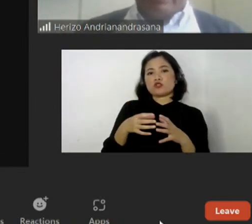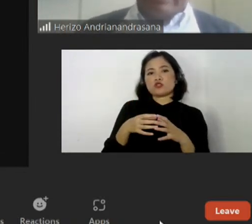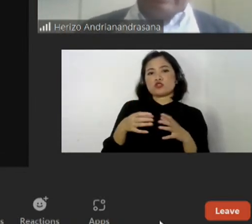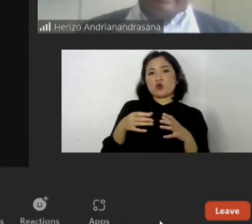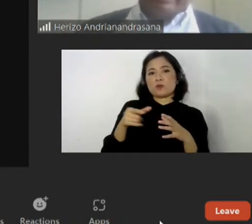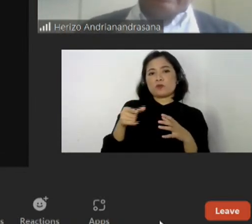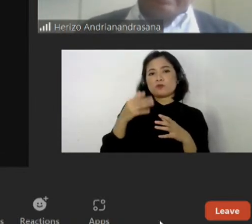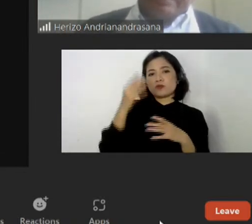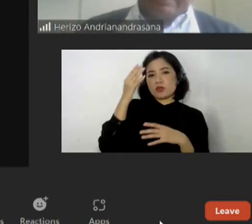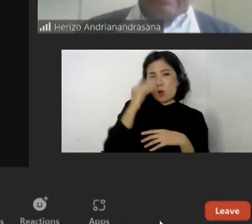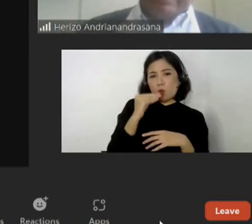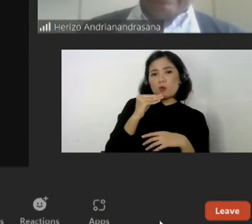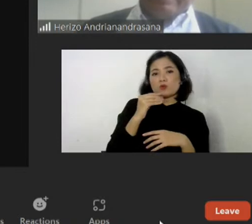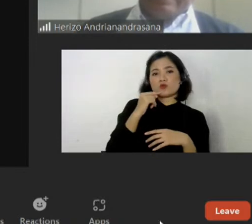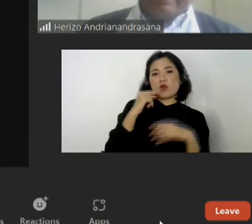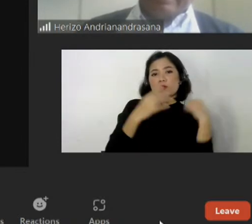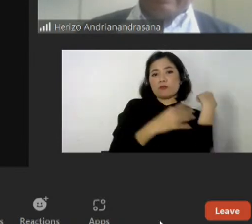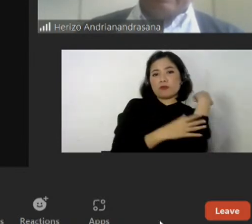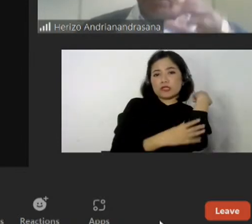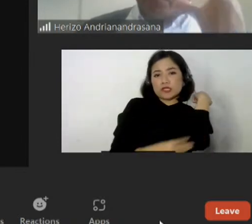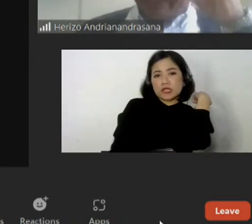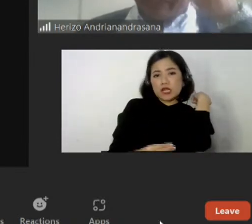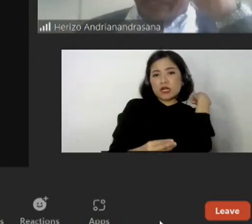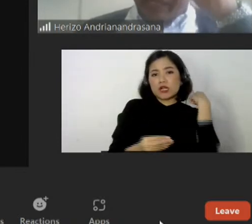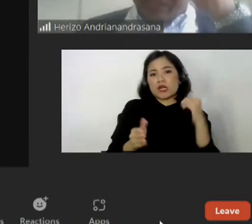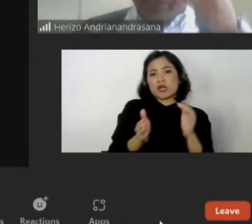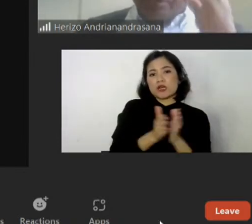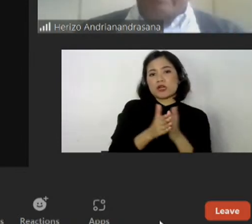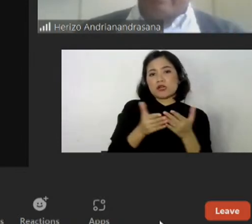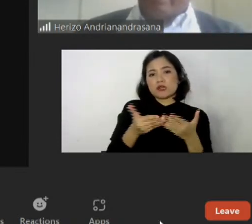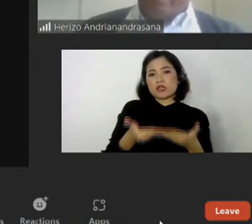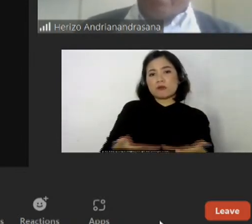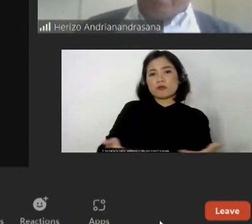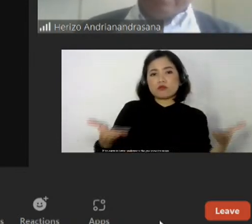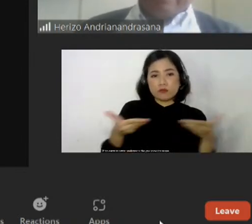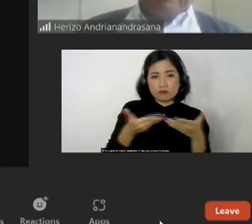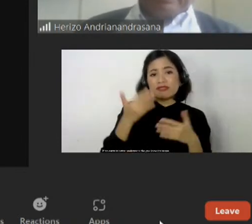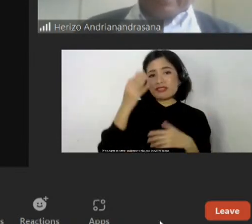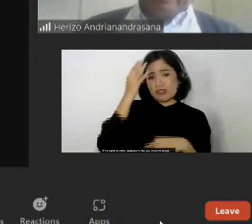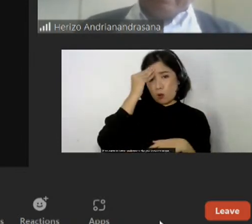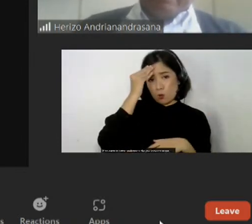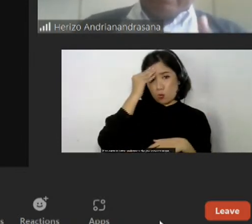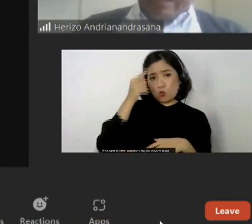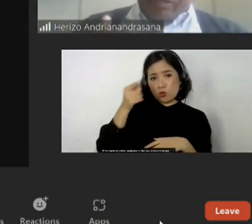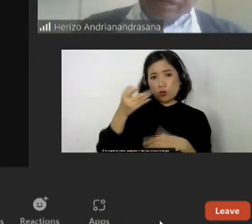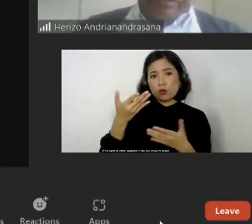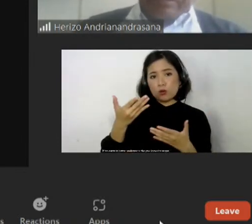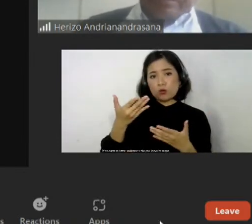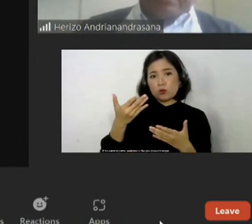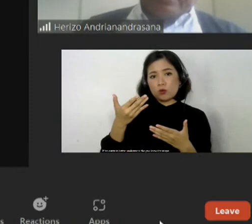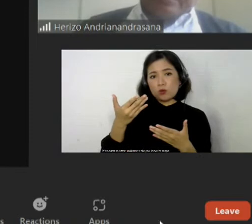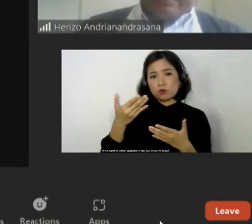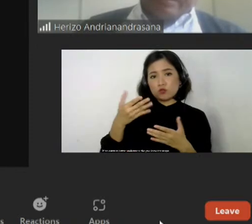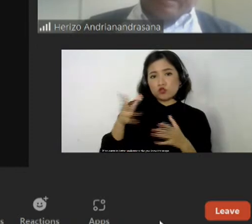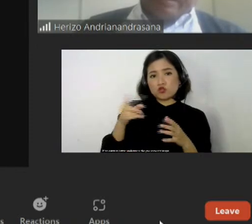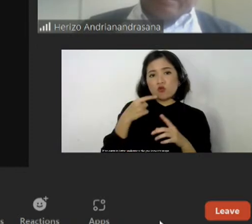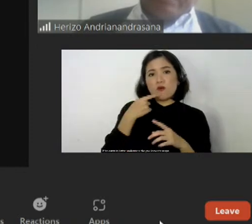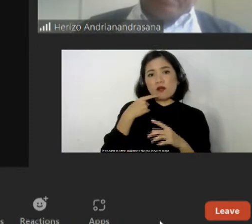linking in poverty and the environment. As you know, the calculation